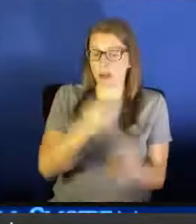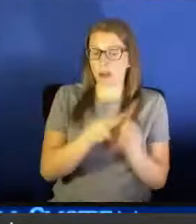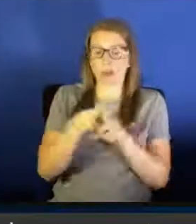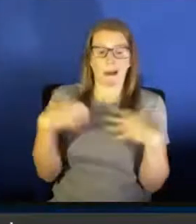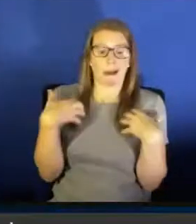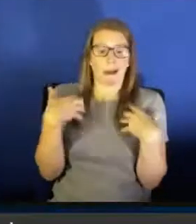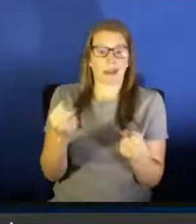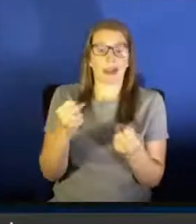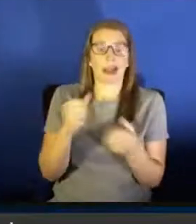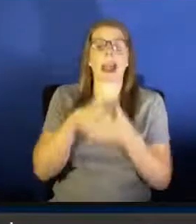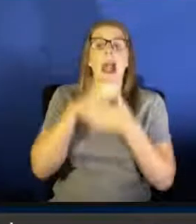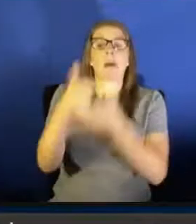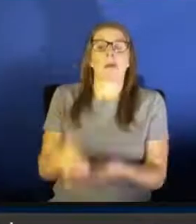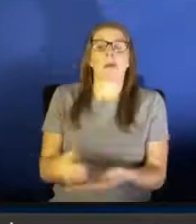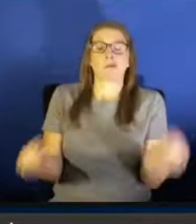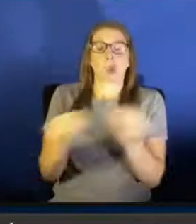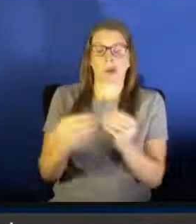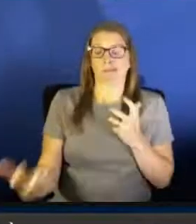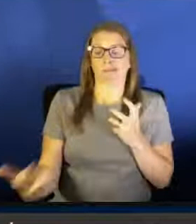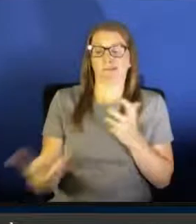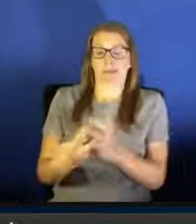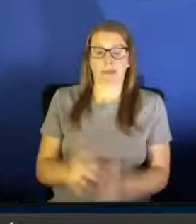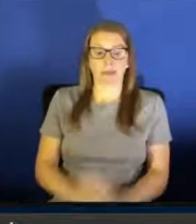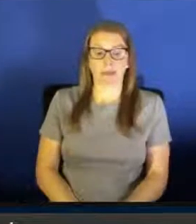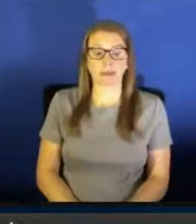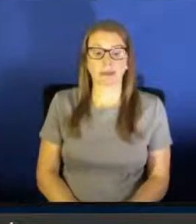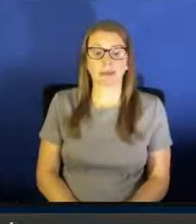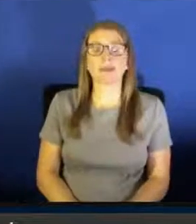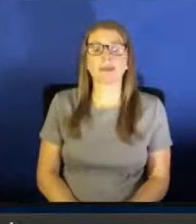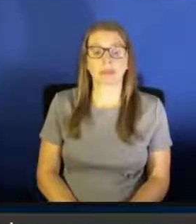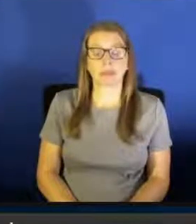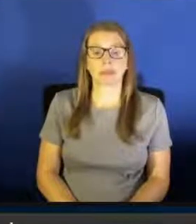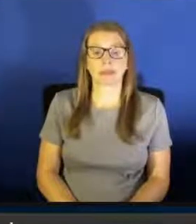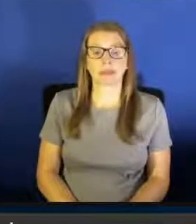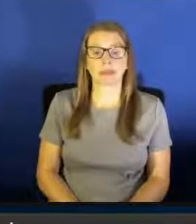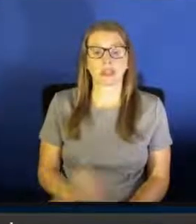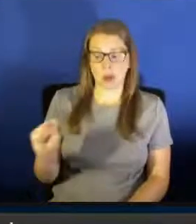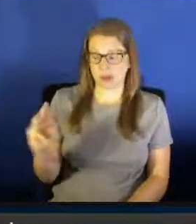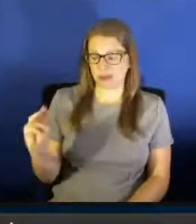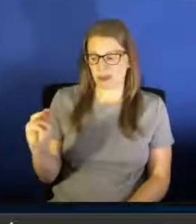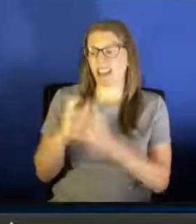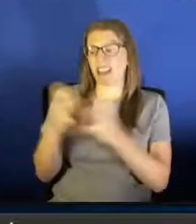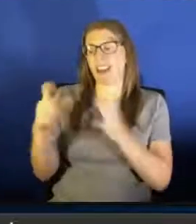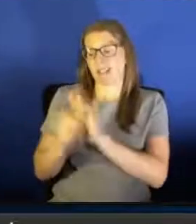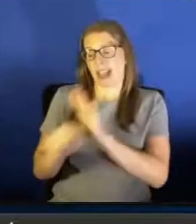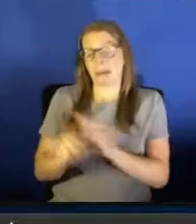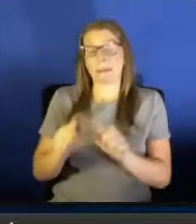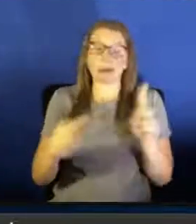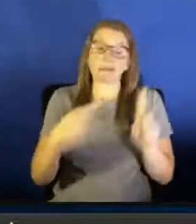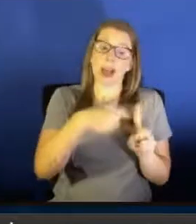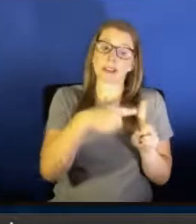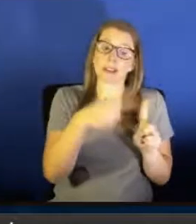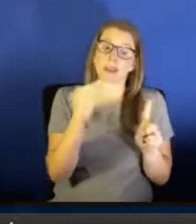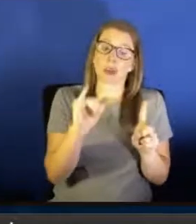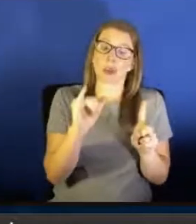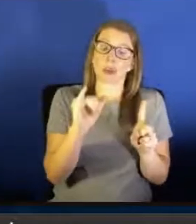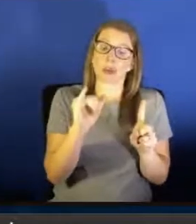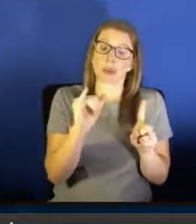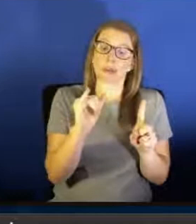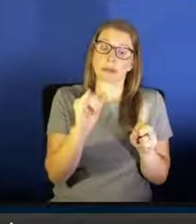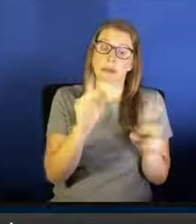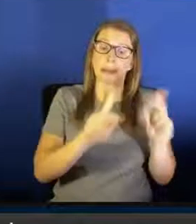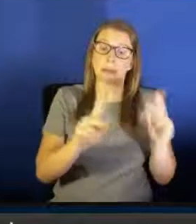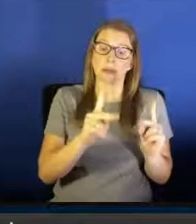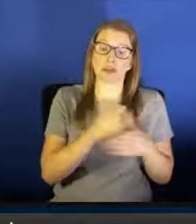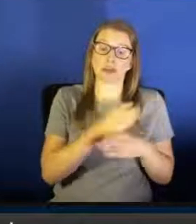better. And you mentioned social media, a lot of negatives to it, but it's nice when you hear people share their stories. It definitely helps people come forward. Absolutely. And know that they're not alone.